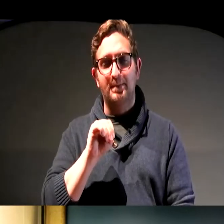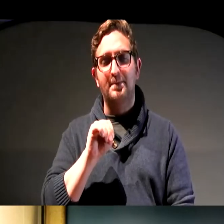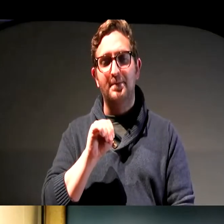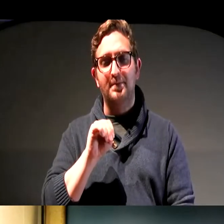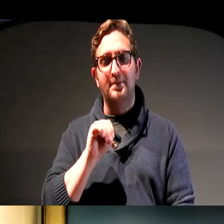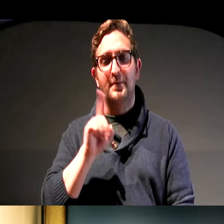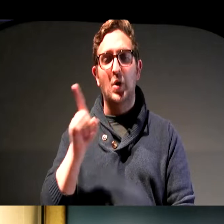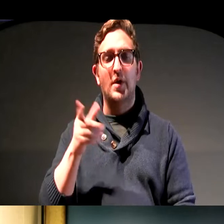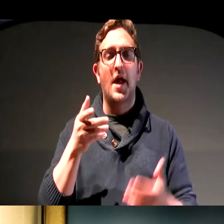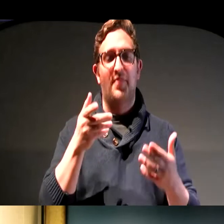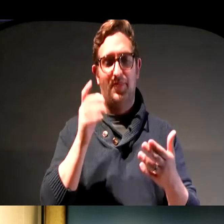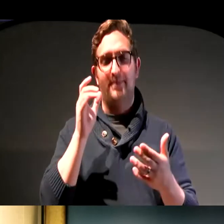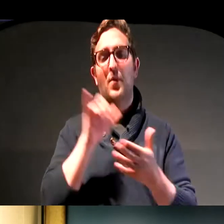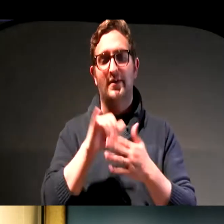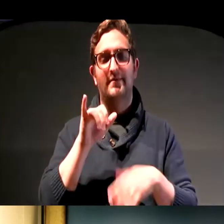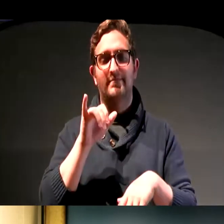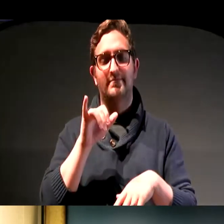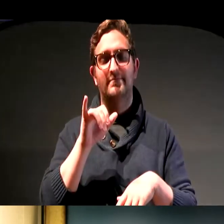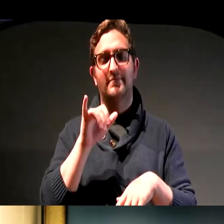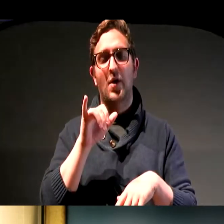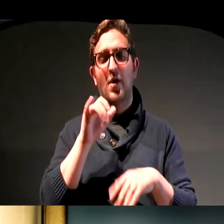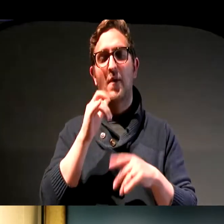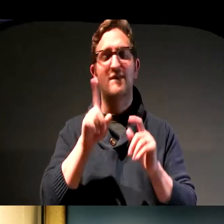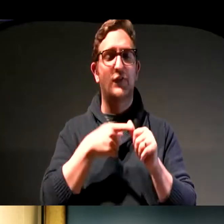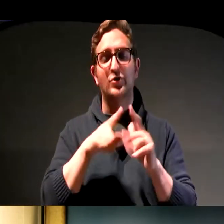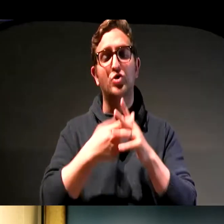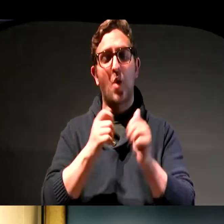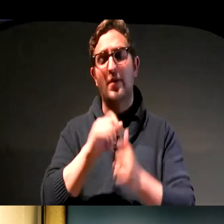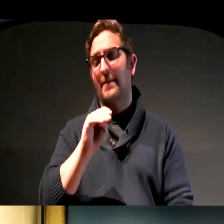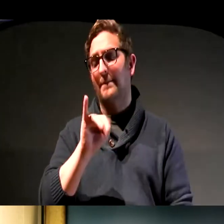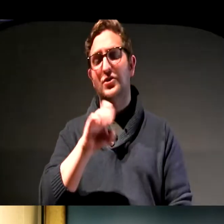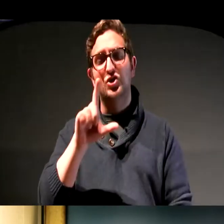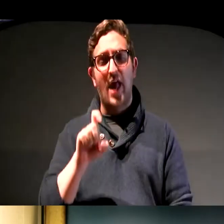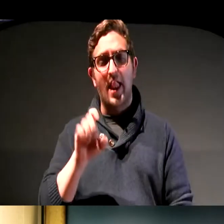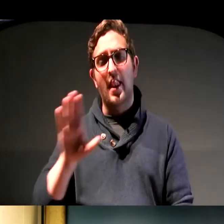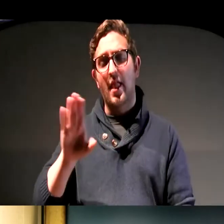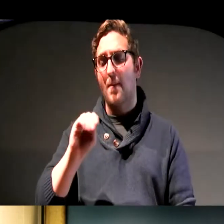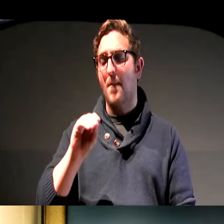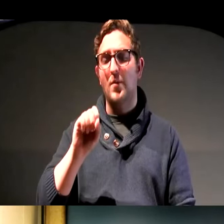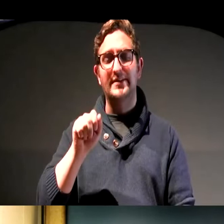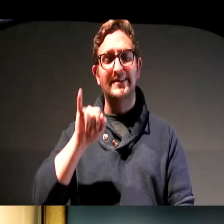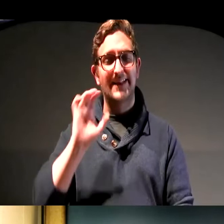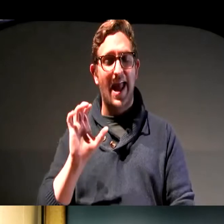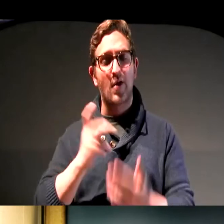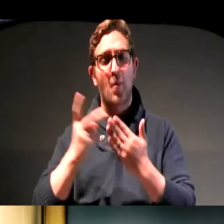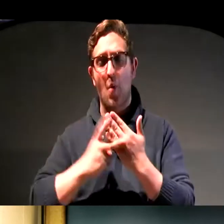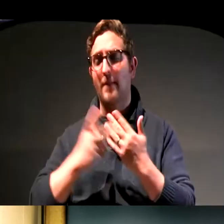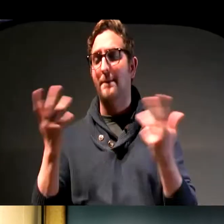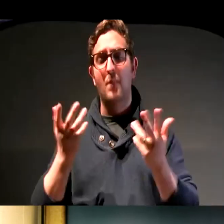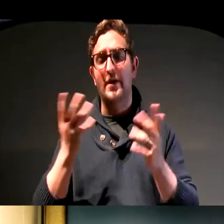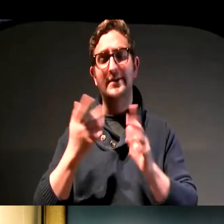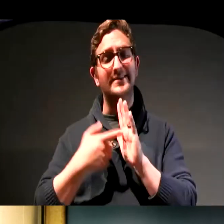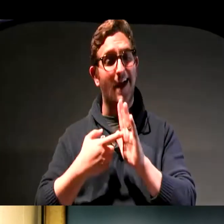question for Michelle. Can you explain to us what the Mosaic program is? And perhaps you could give us an example of a student